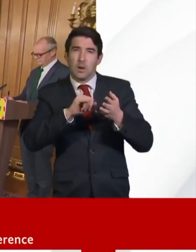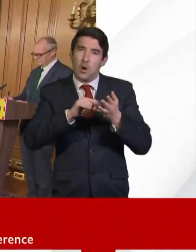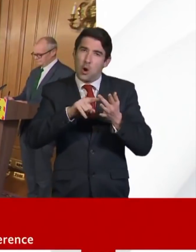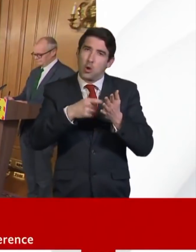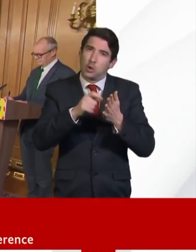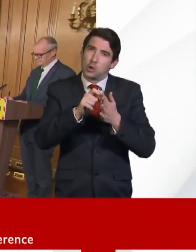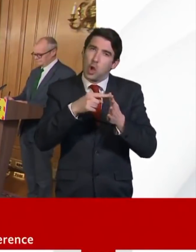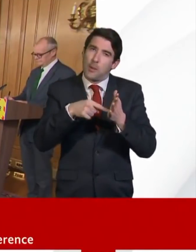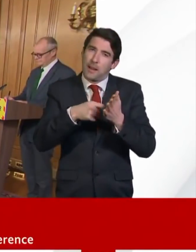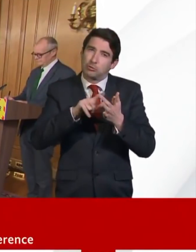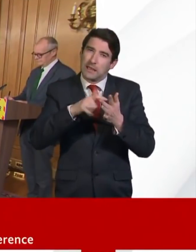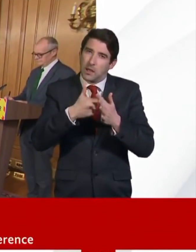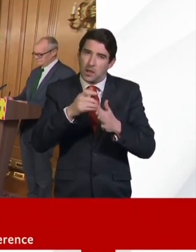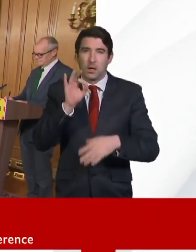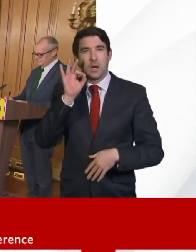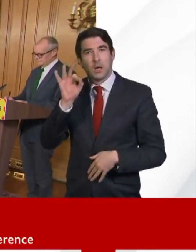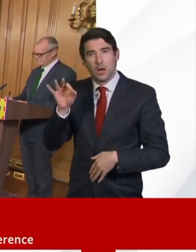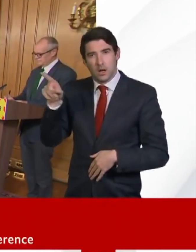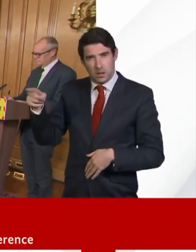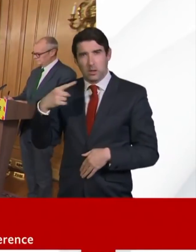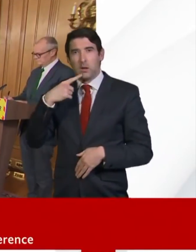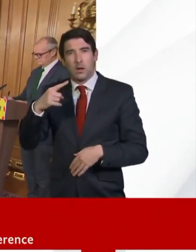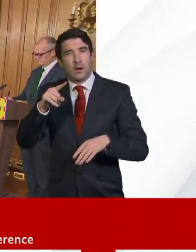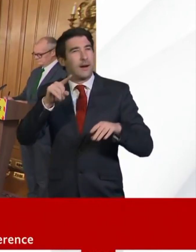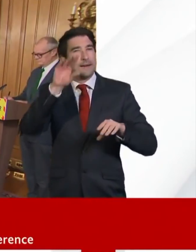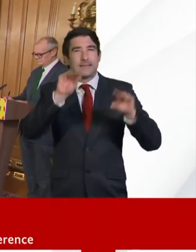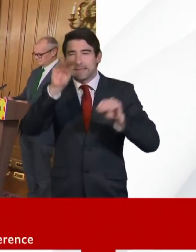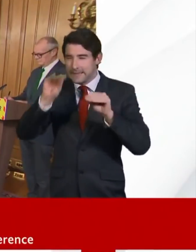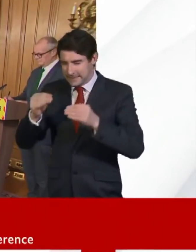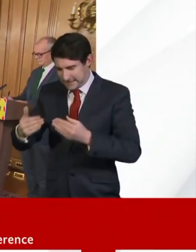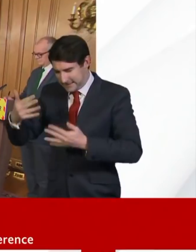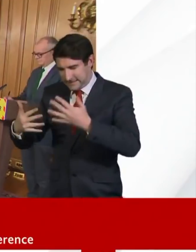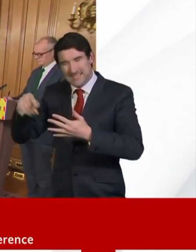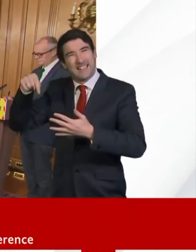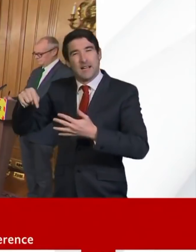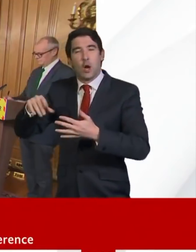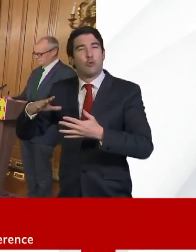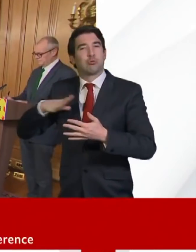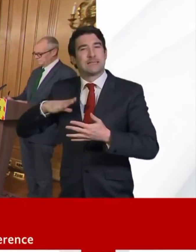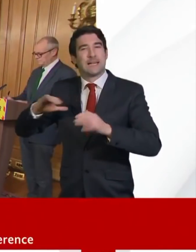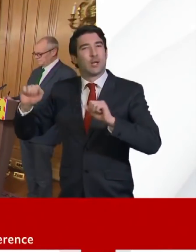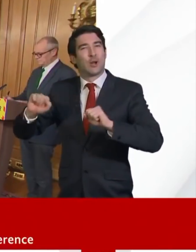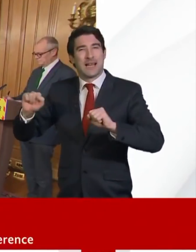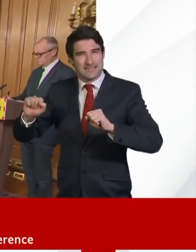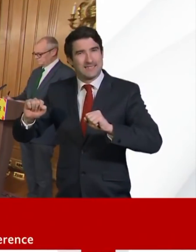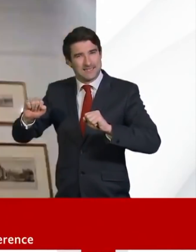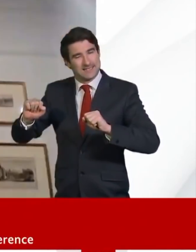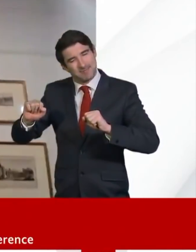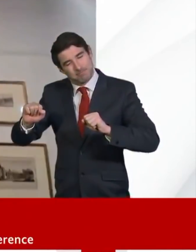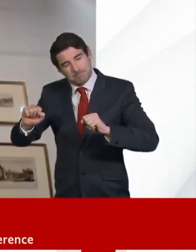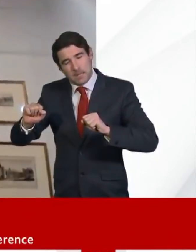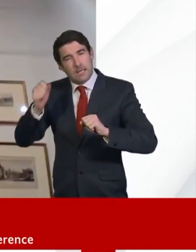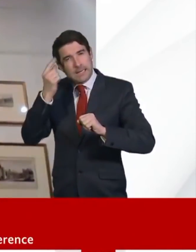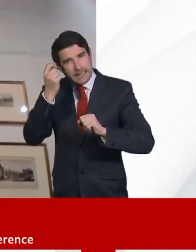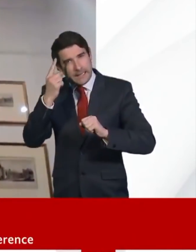the mass surveillance testing results are not yet available. Do you have any estimate at